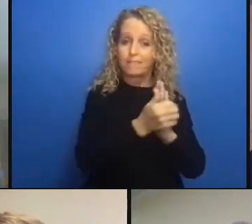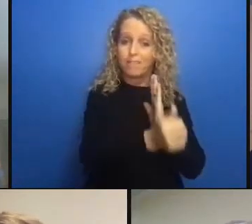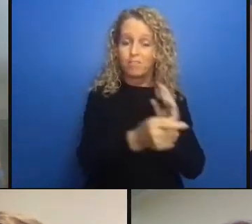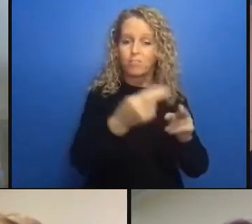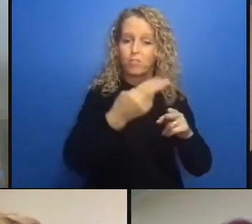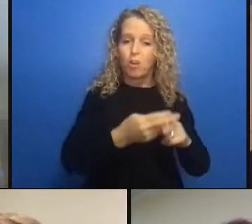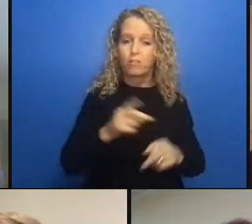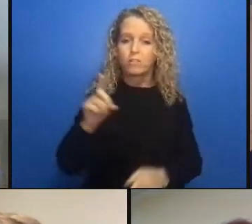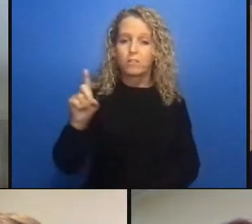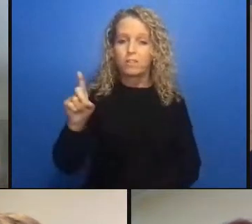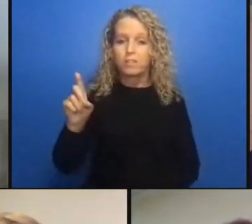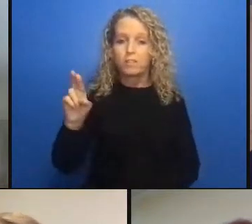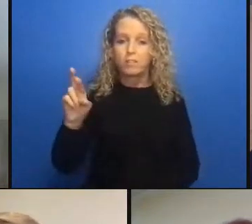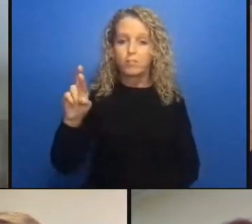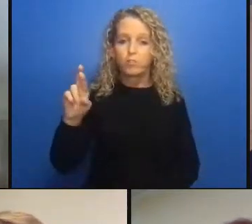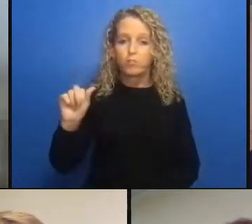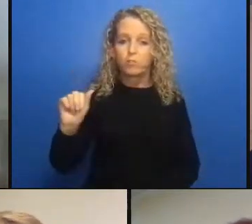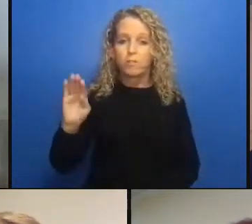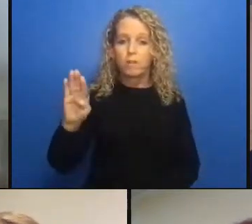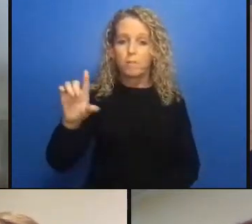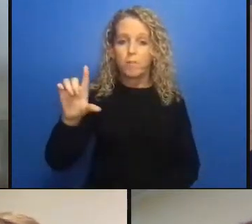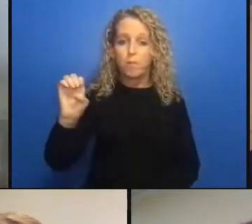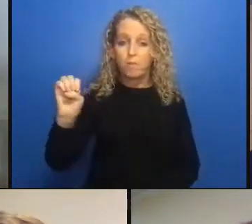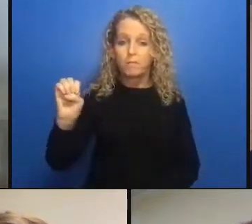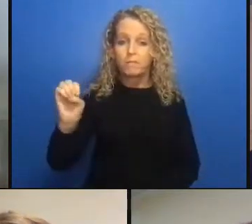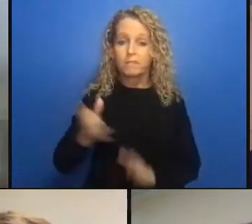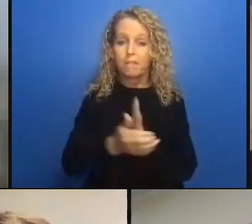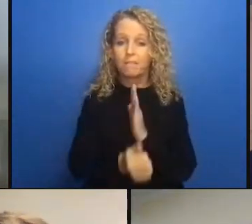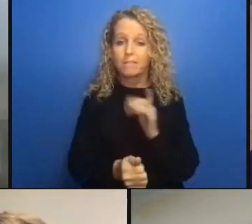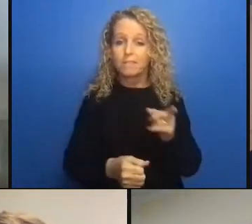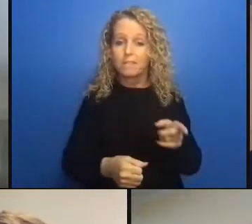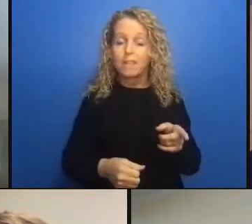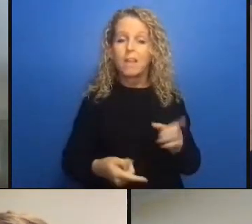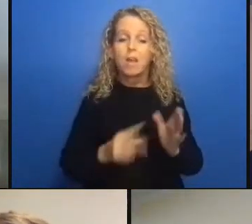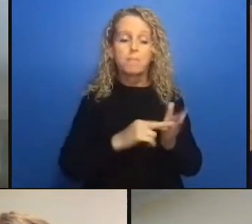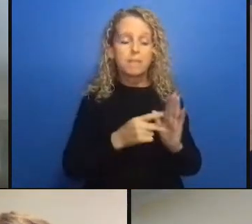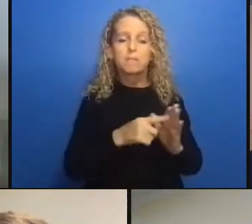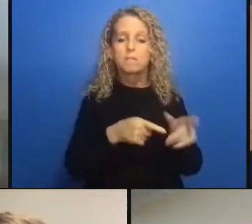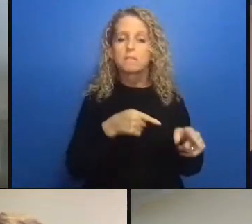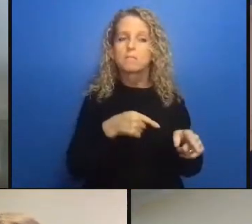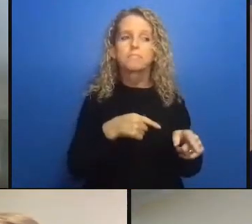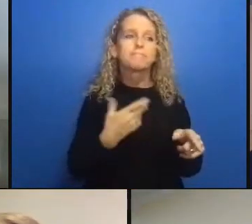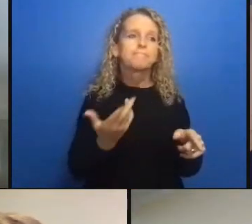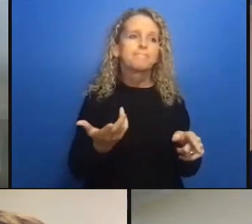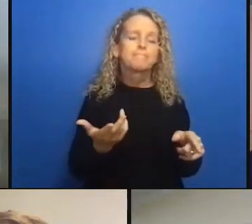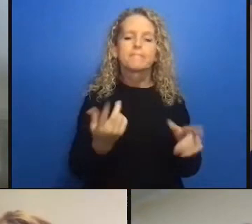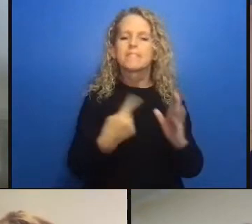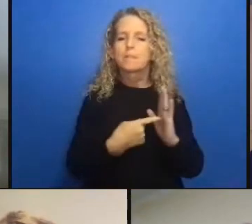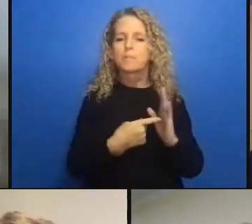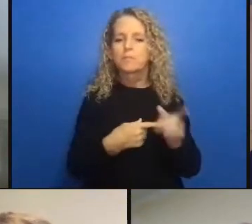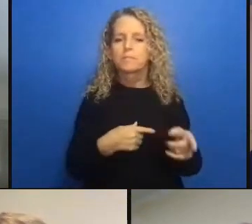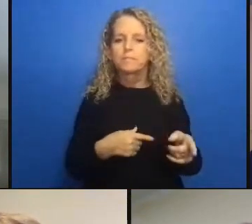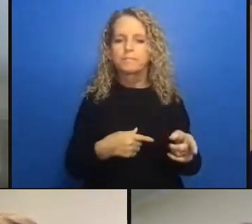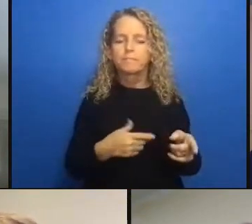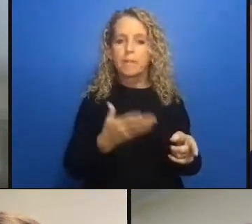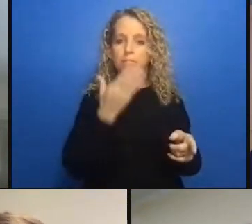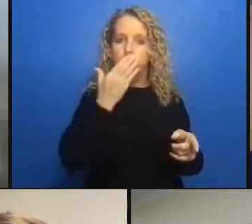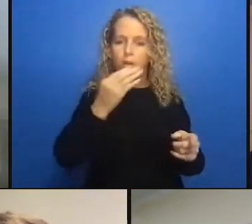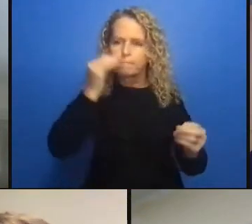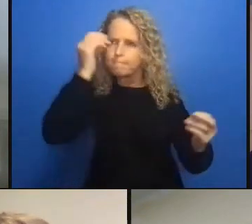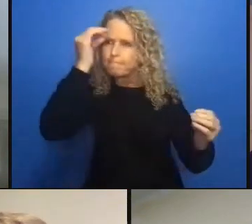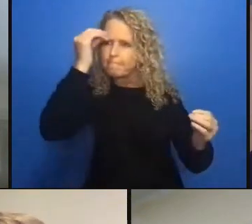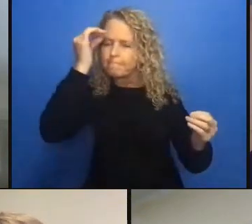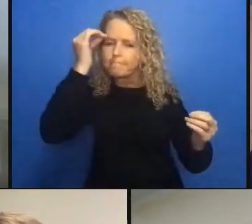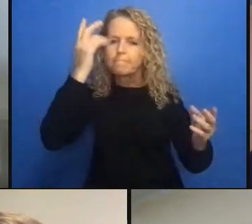that prep our children for that future world of work. And so these are things like, critical thinking skills,